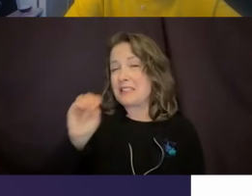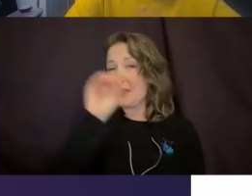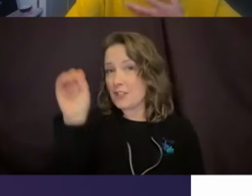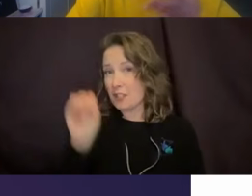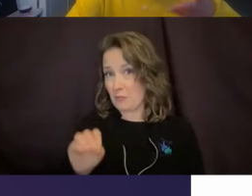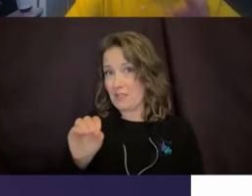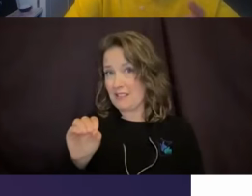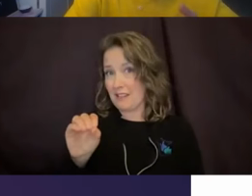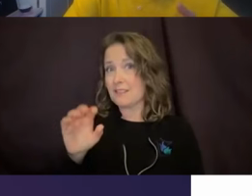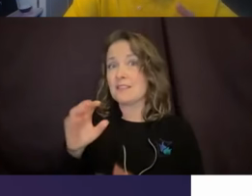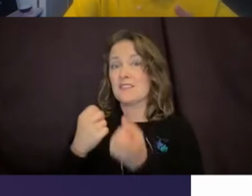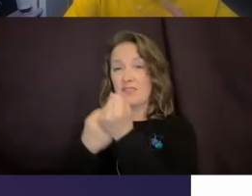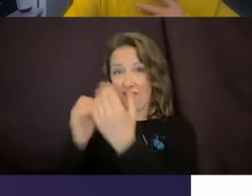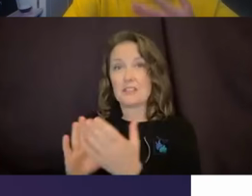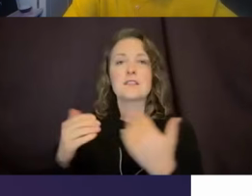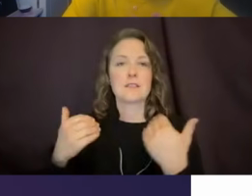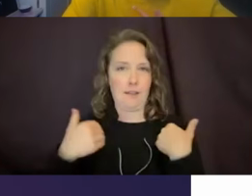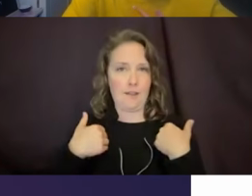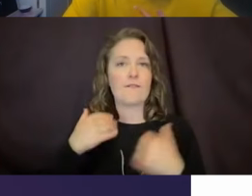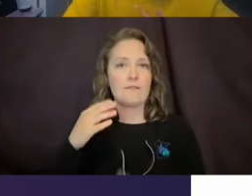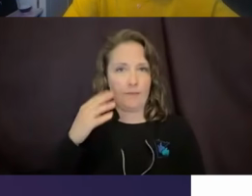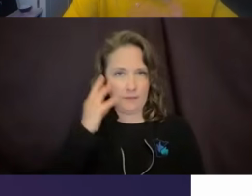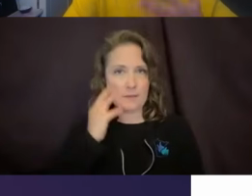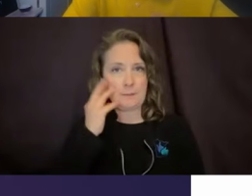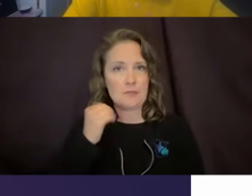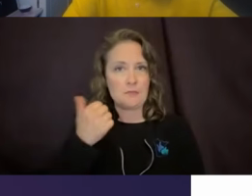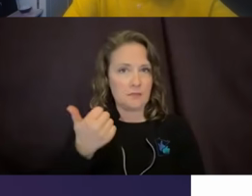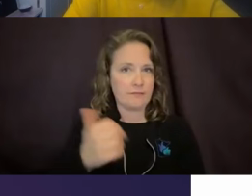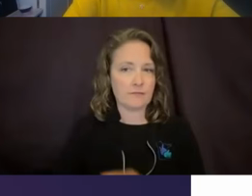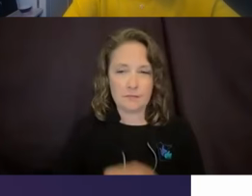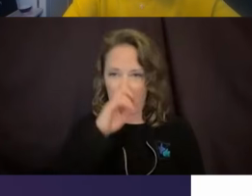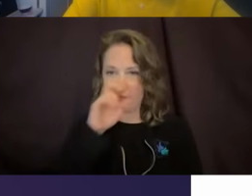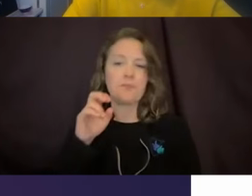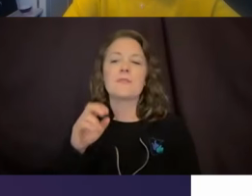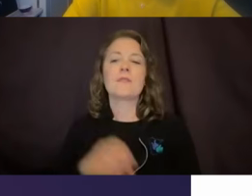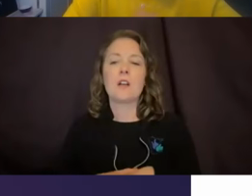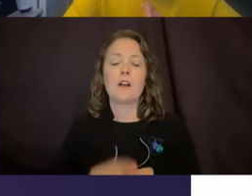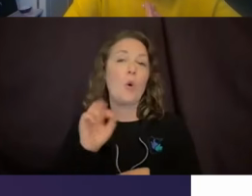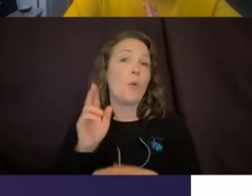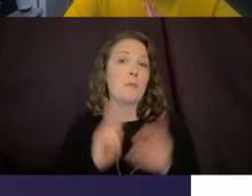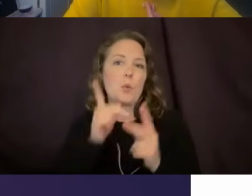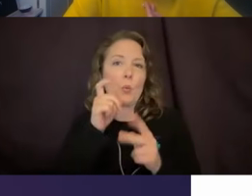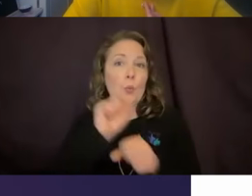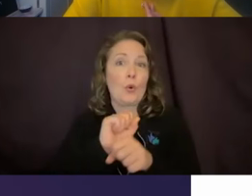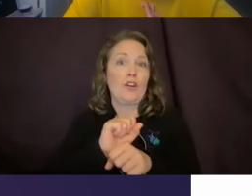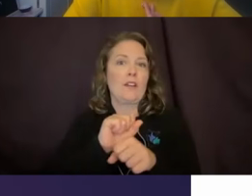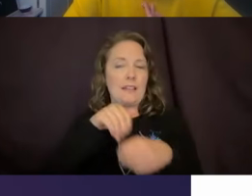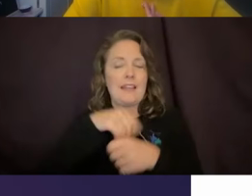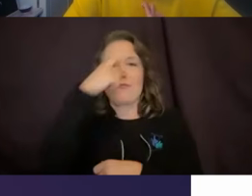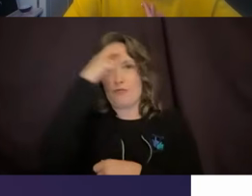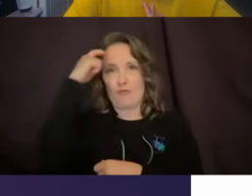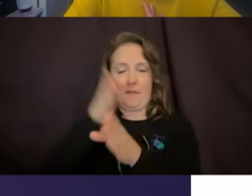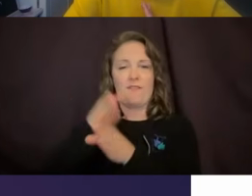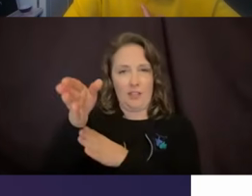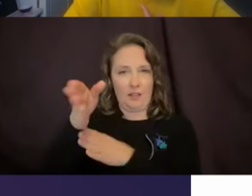have of domestic violence advocates or people who work within the trauma field have experienced that themselves. And I